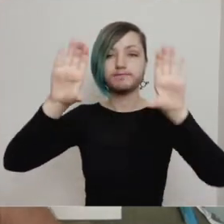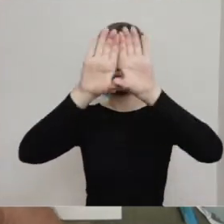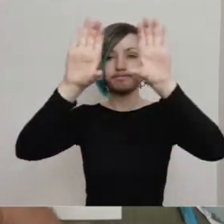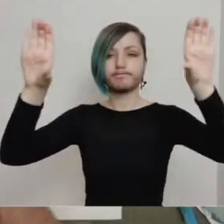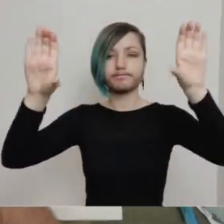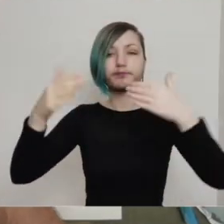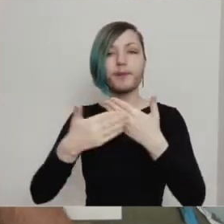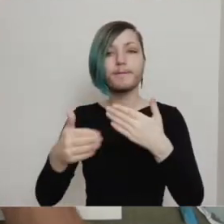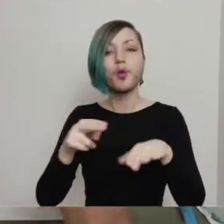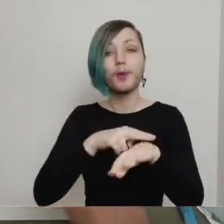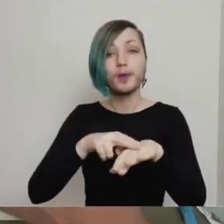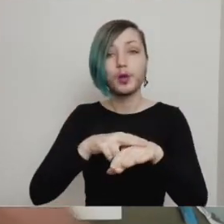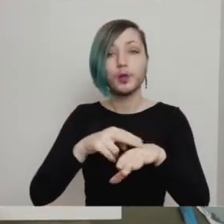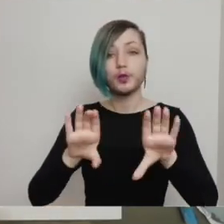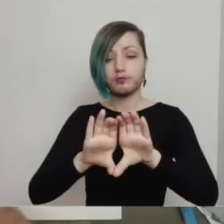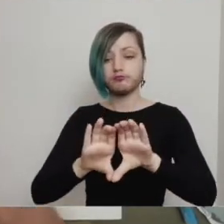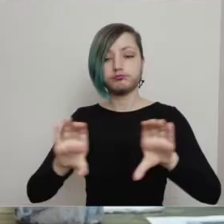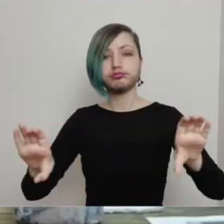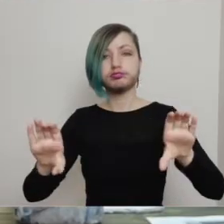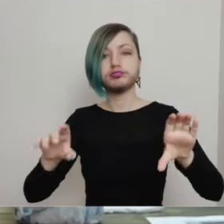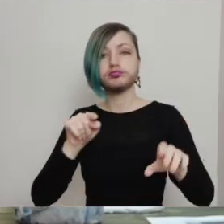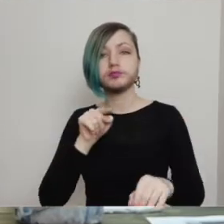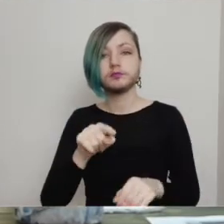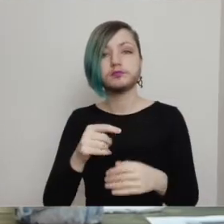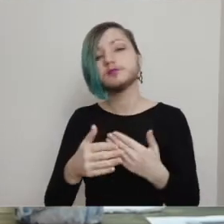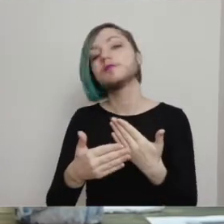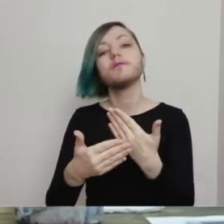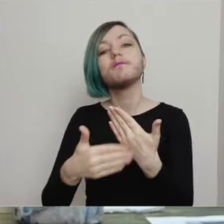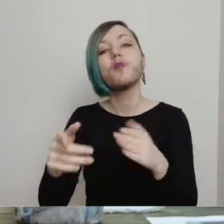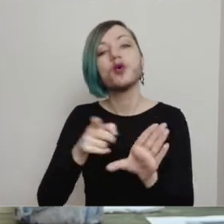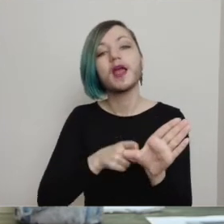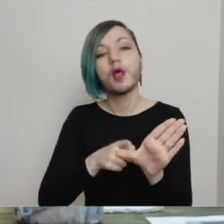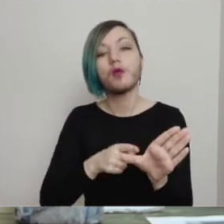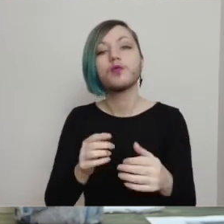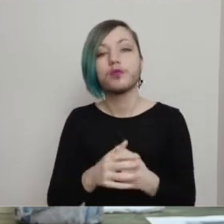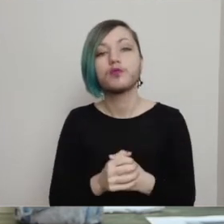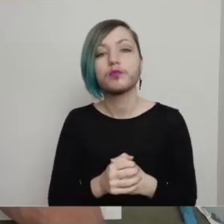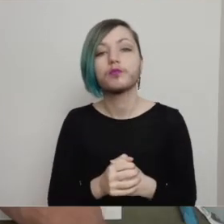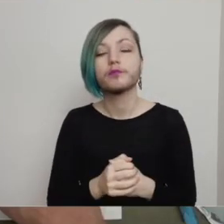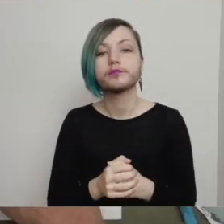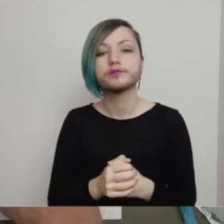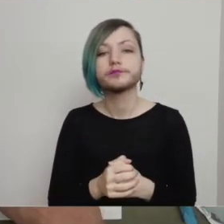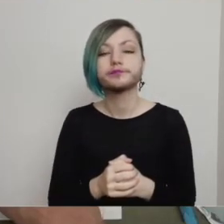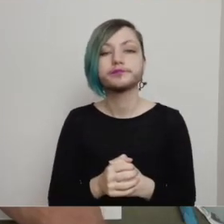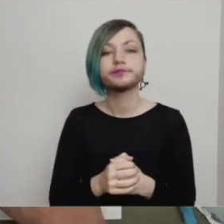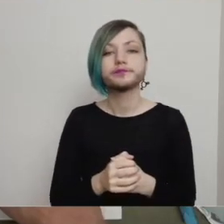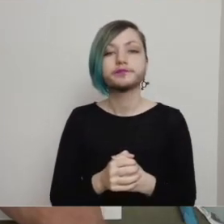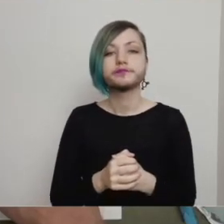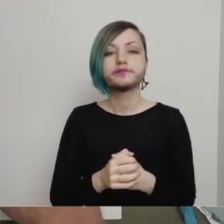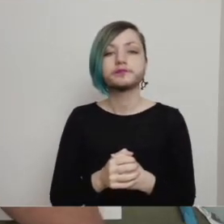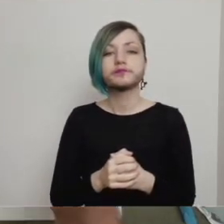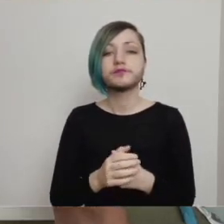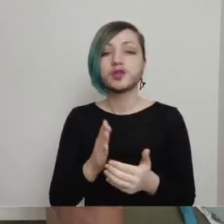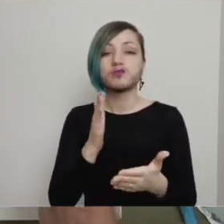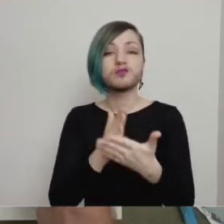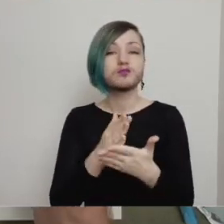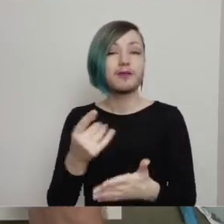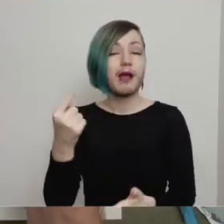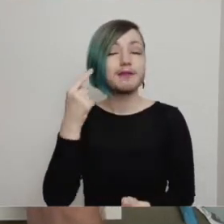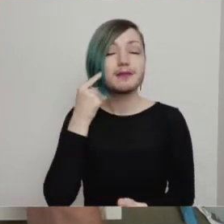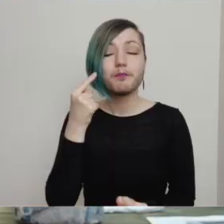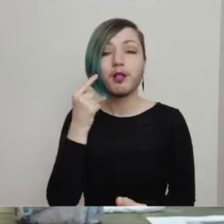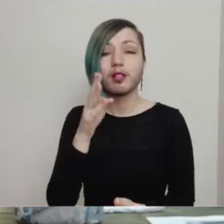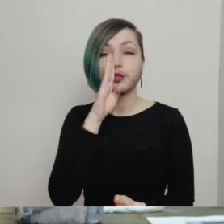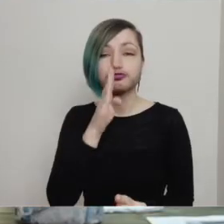bluer area, and then in this lower half it's going to become more yellow, a little bit more yellowy. And I'm just going to keep this really simple just to show